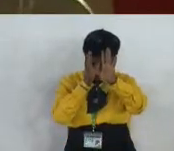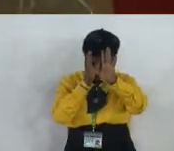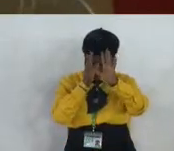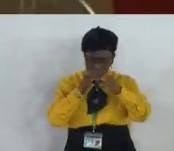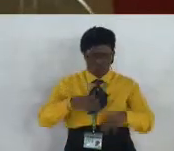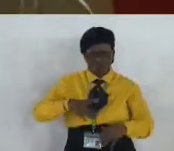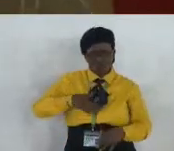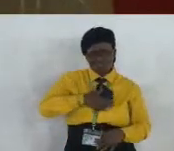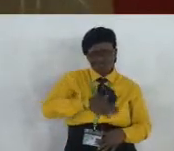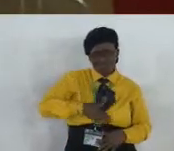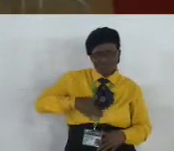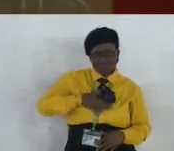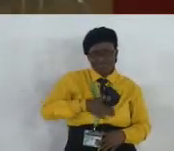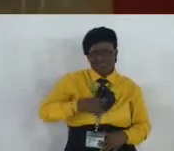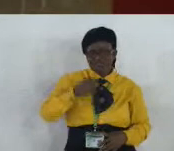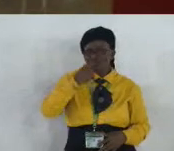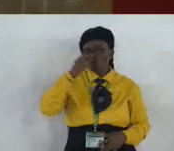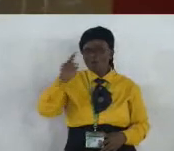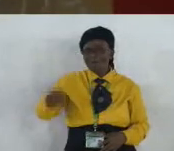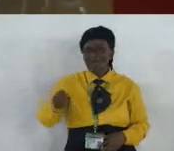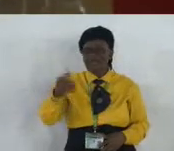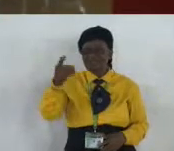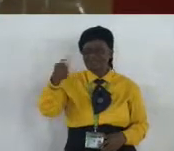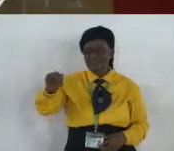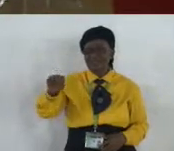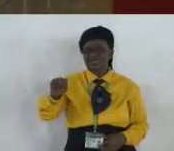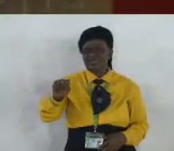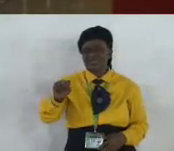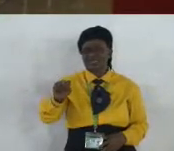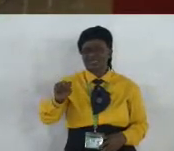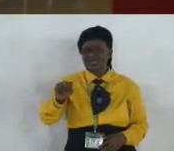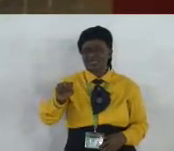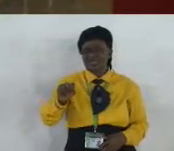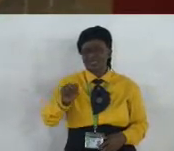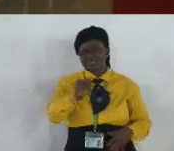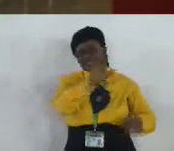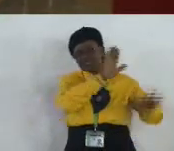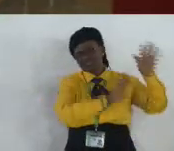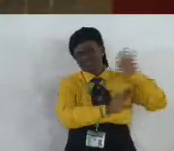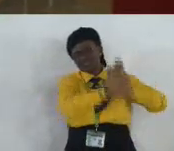please command the siege against my hands